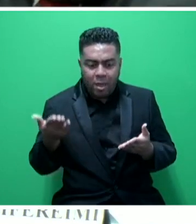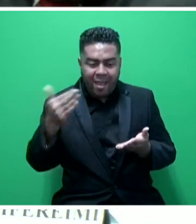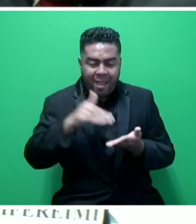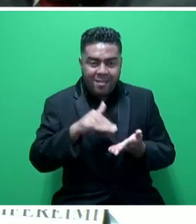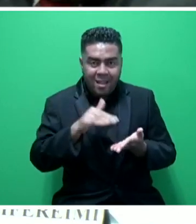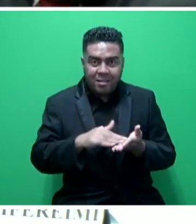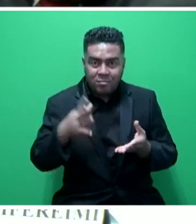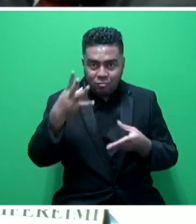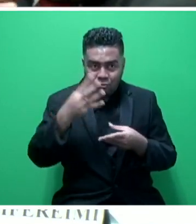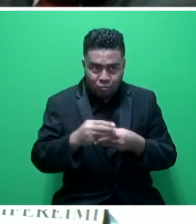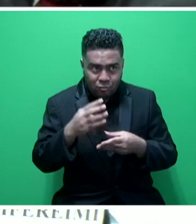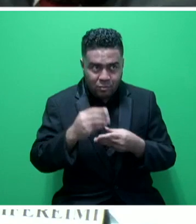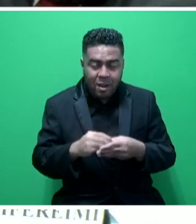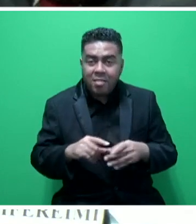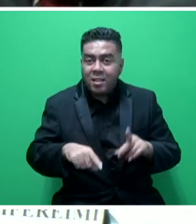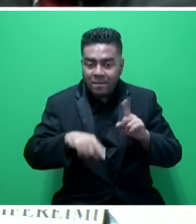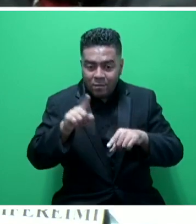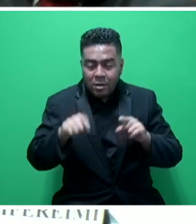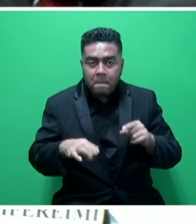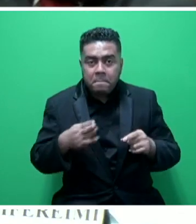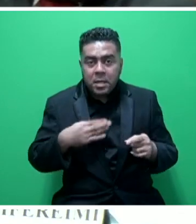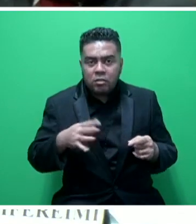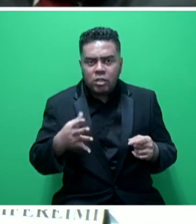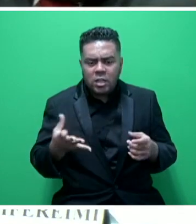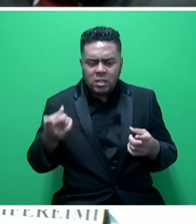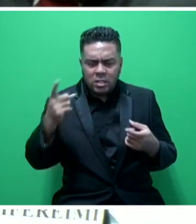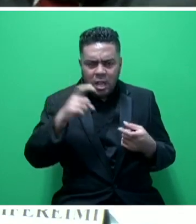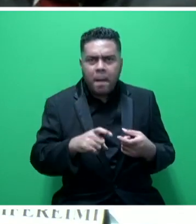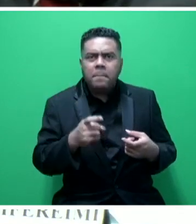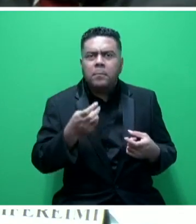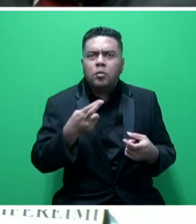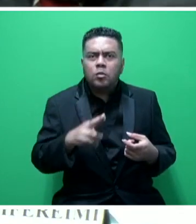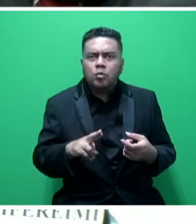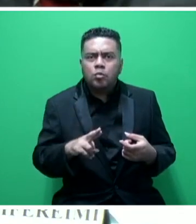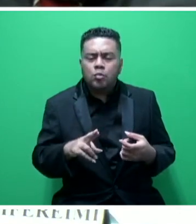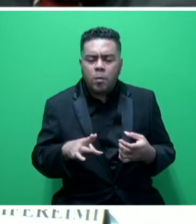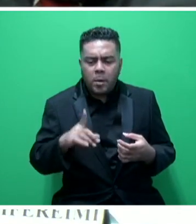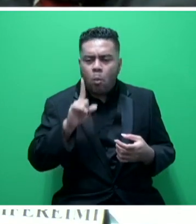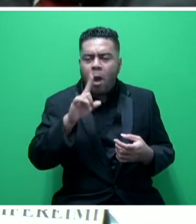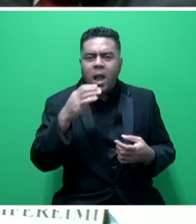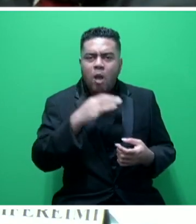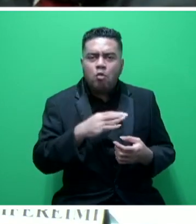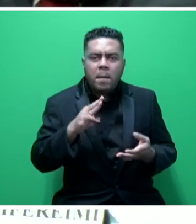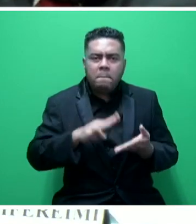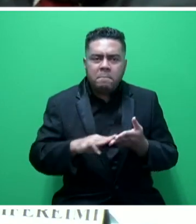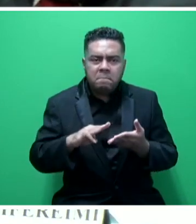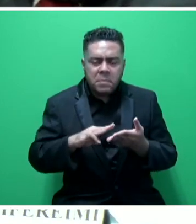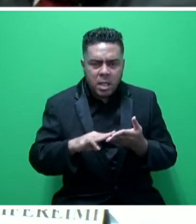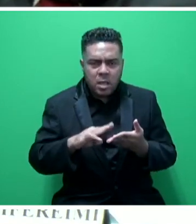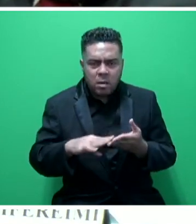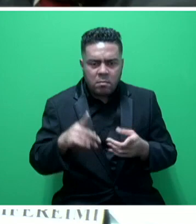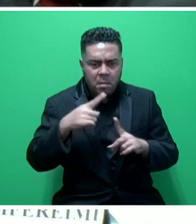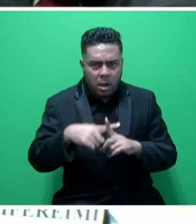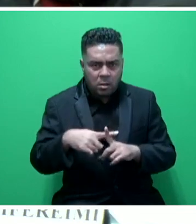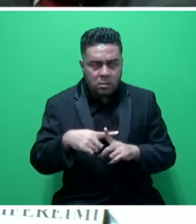the allocations in the different ministries, it comes to about 100 million plus, Mr. Speaker, sir,